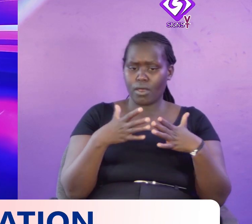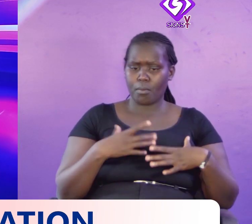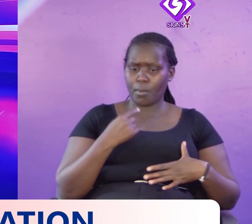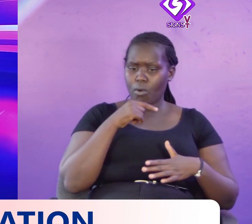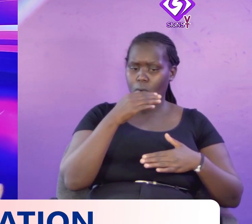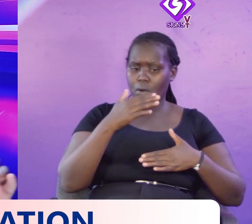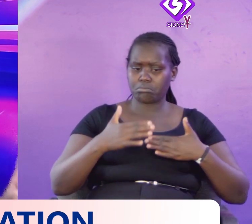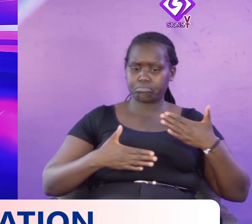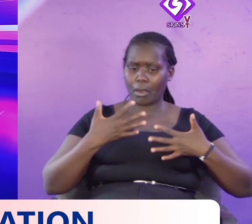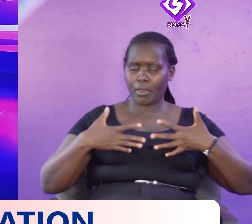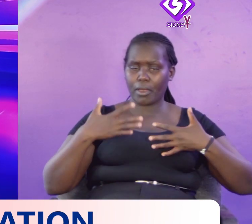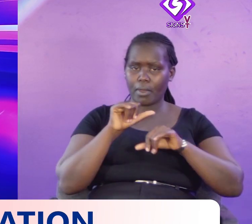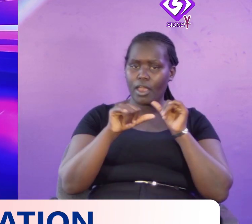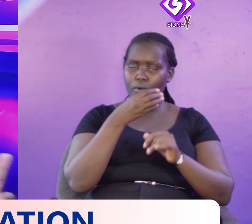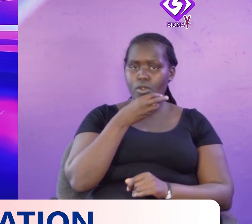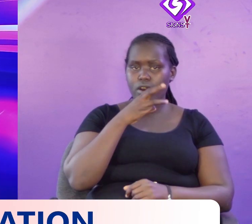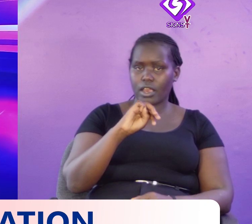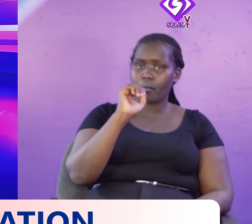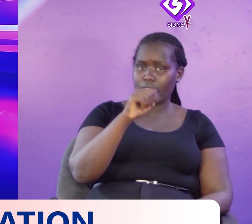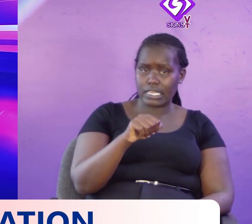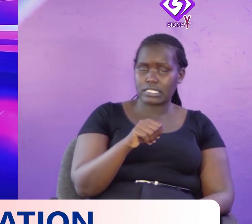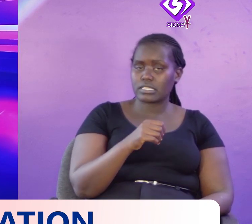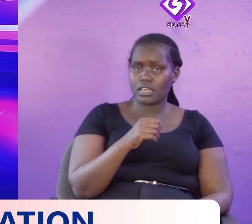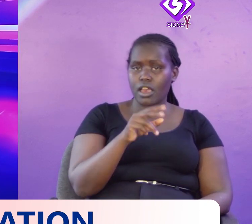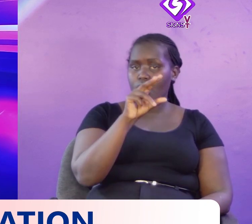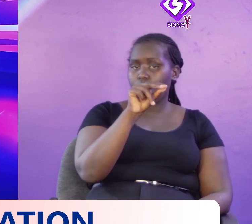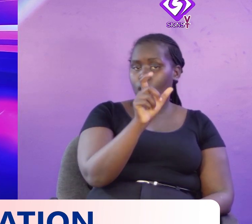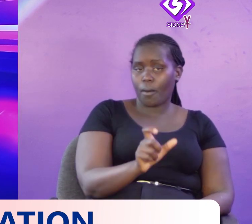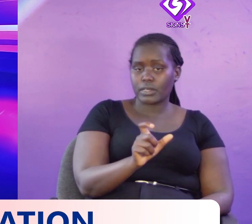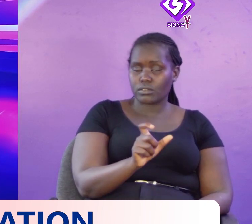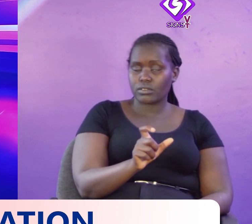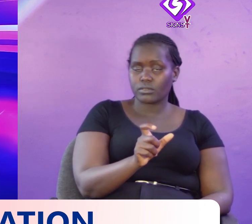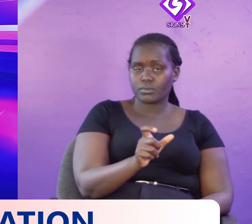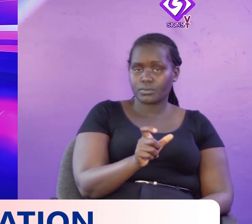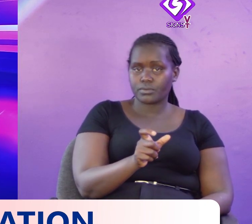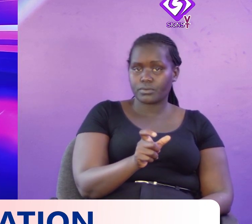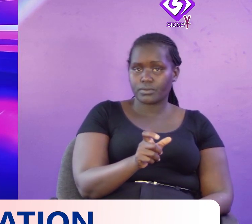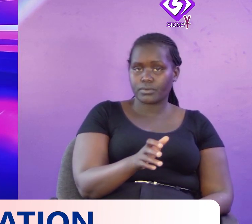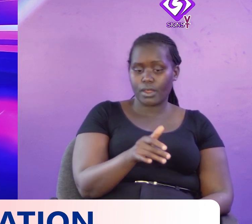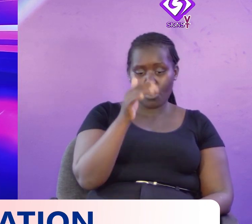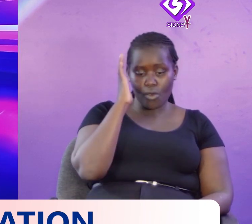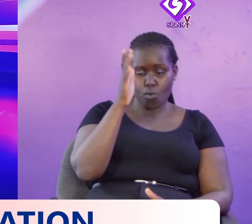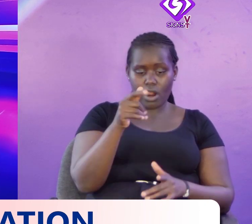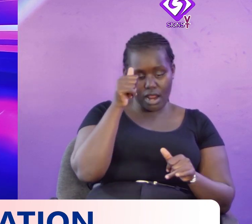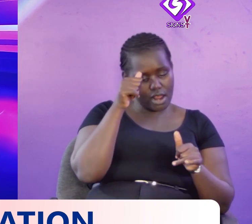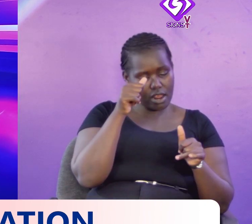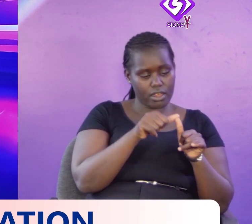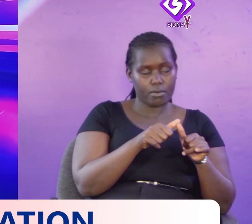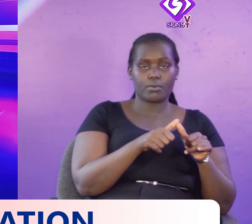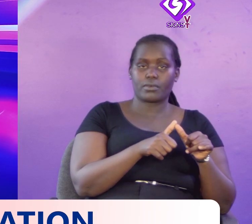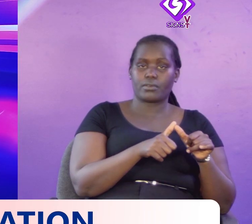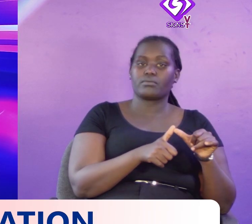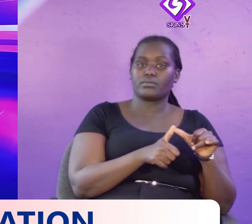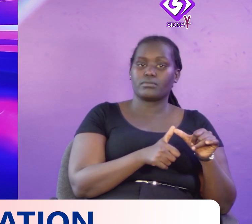him. Yet, they will not, nobody will remember them.